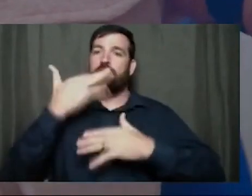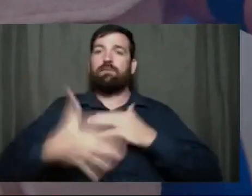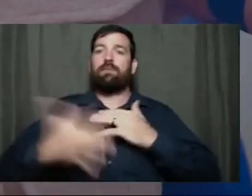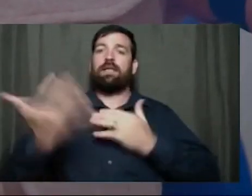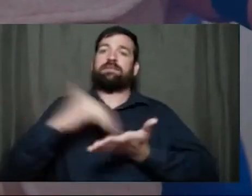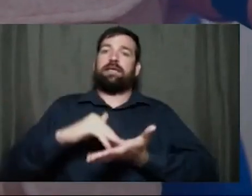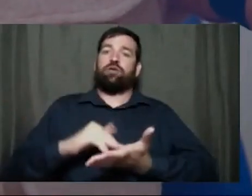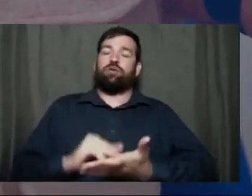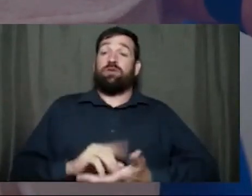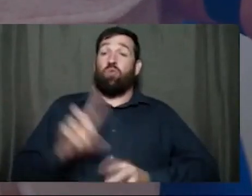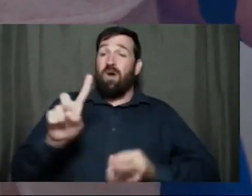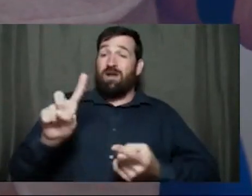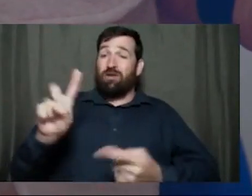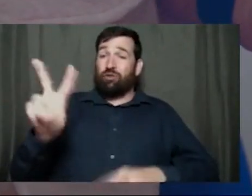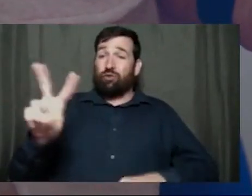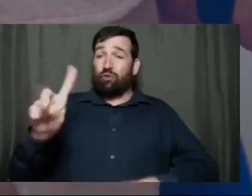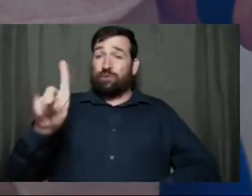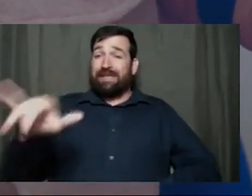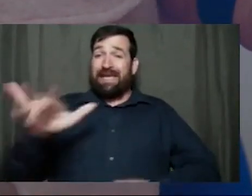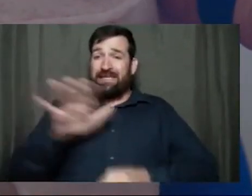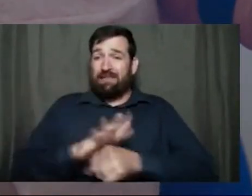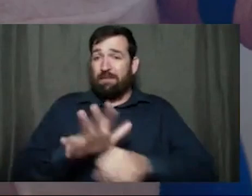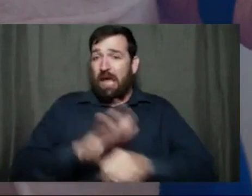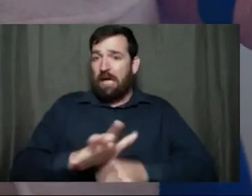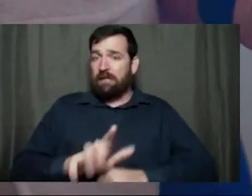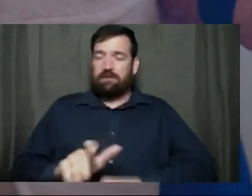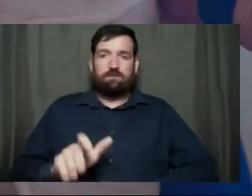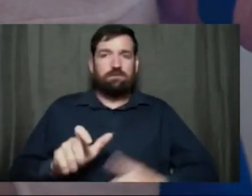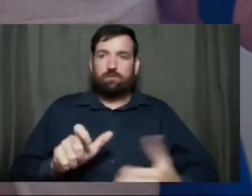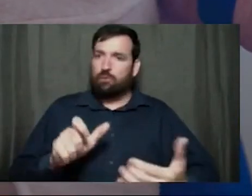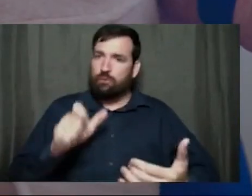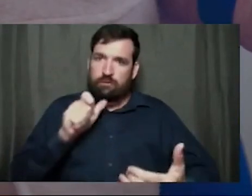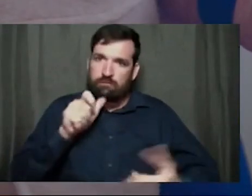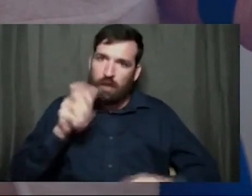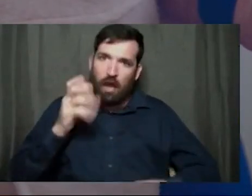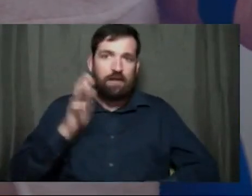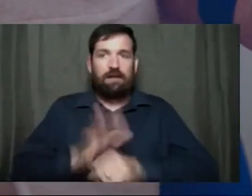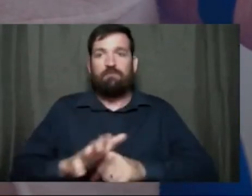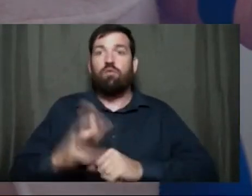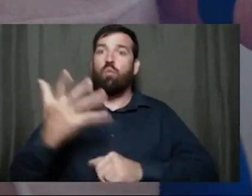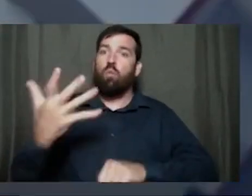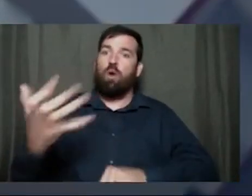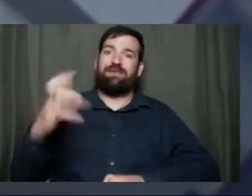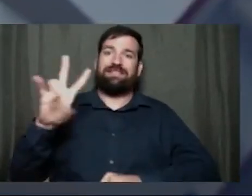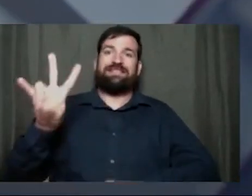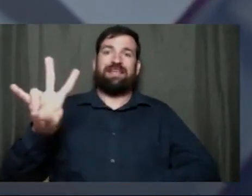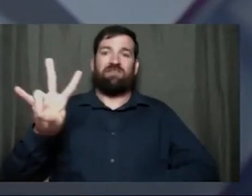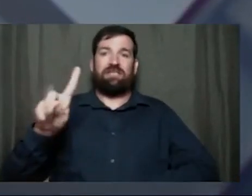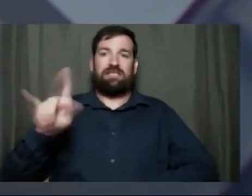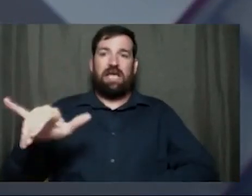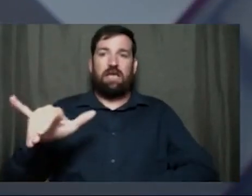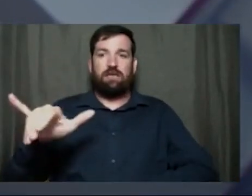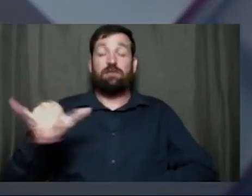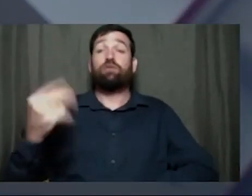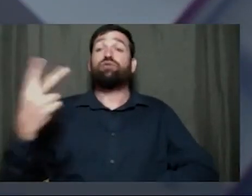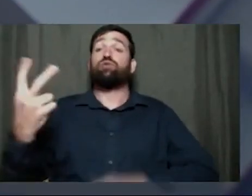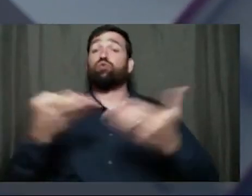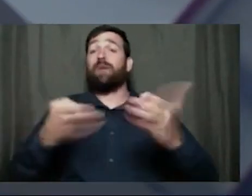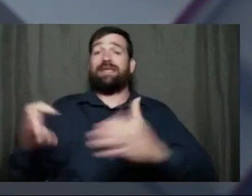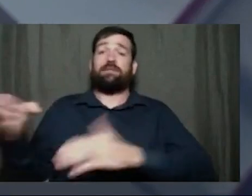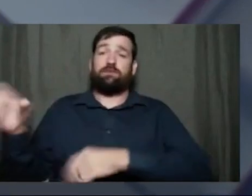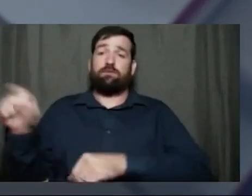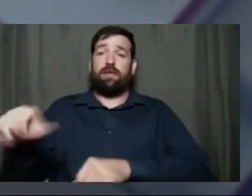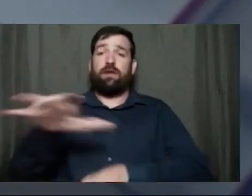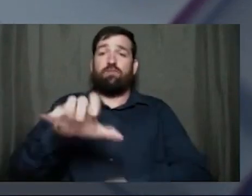2 day inventory. That is well below the ideal 7-day supply that is needed. There are 2 ways you can set up an appointment if